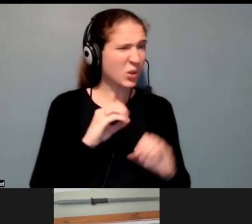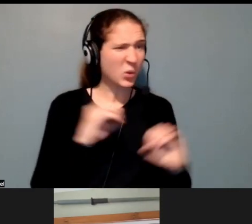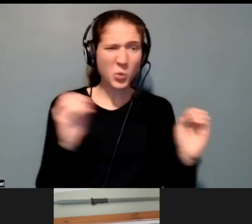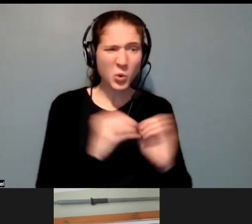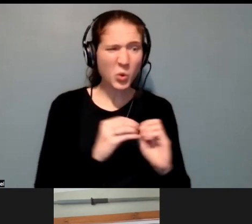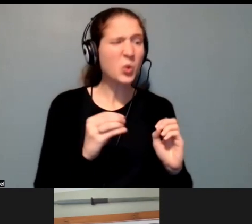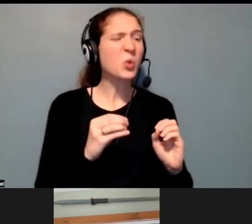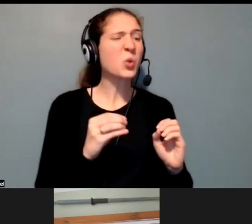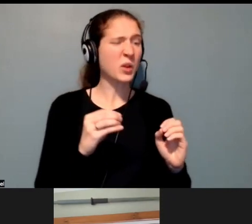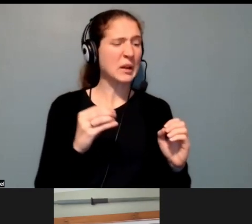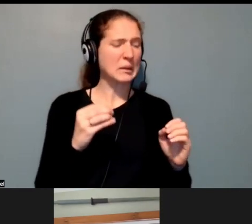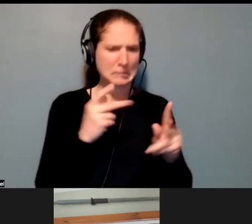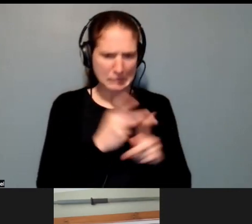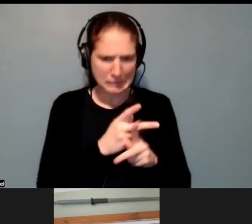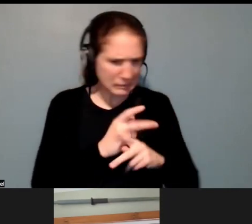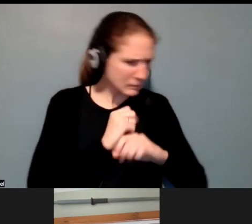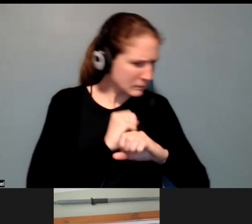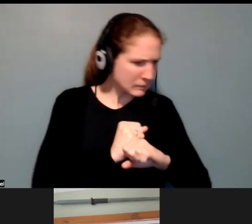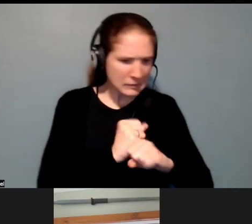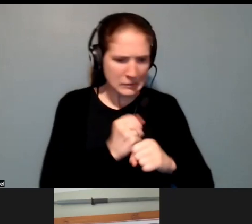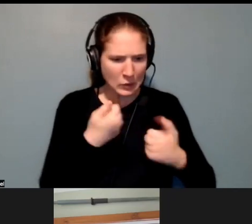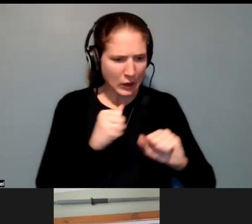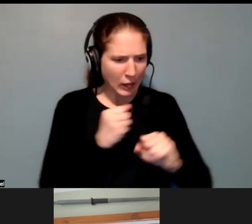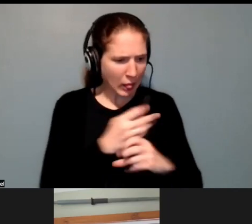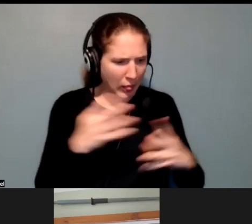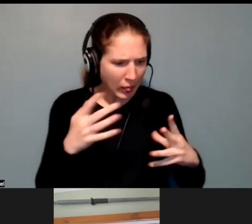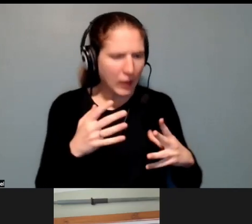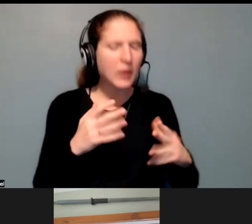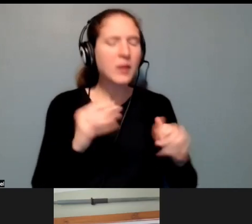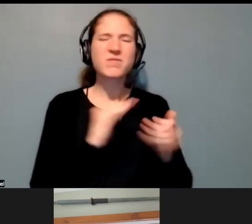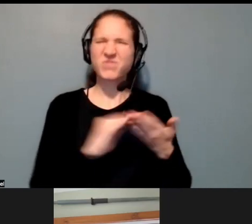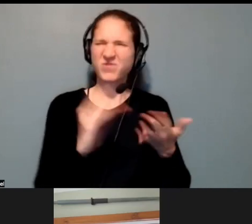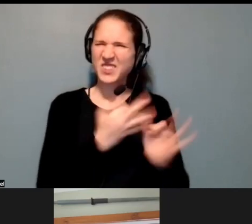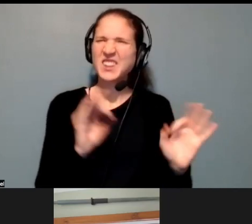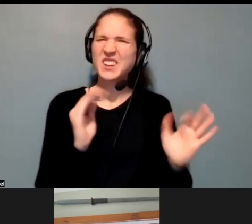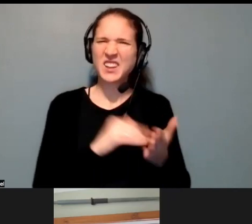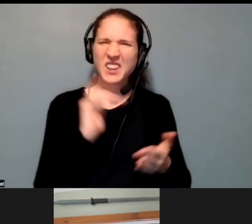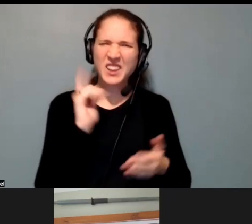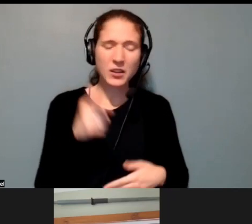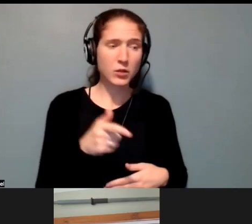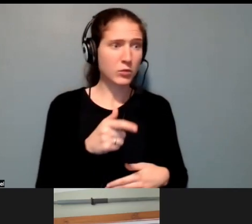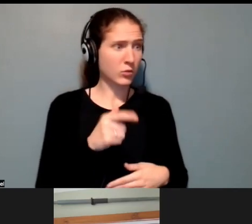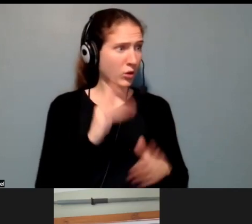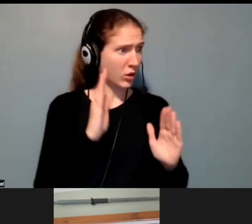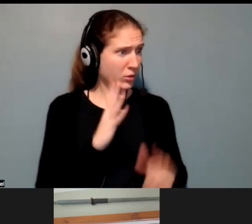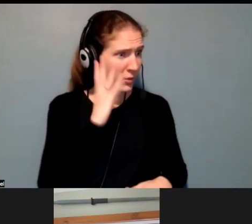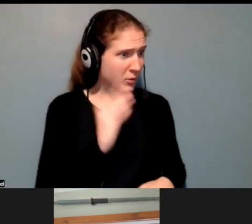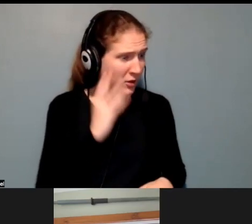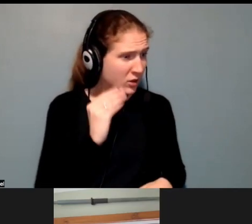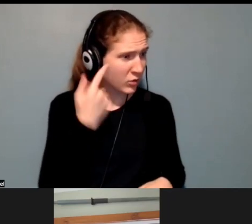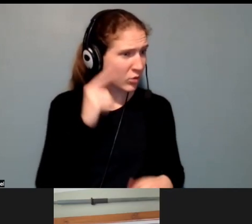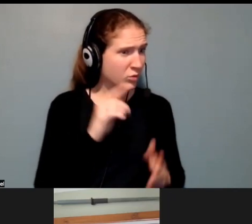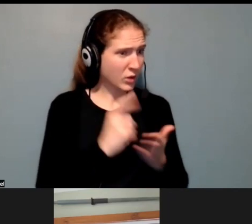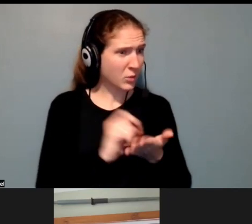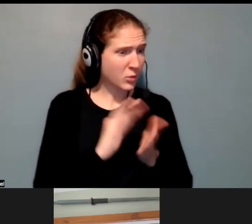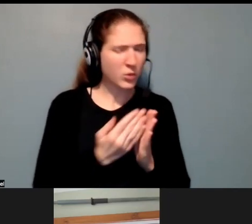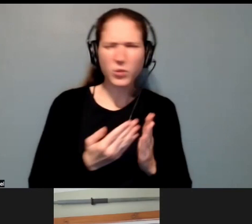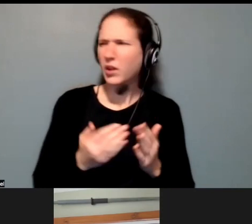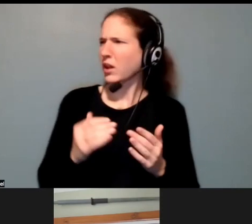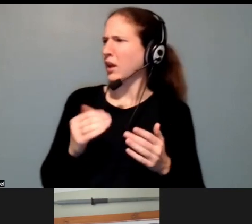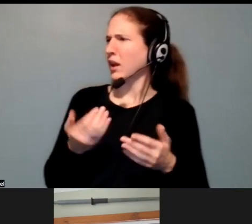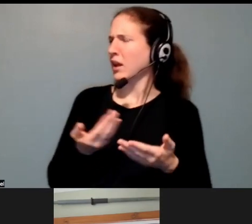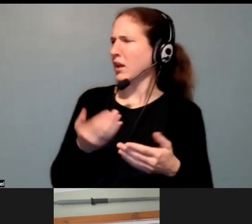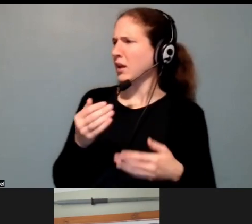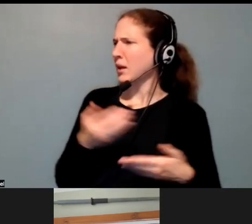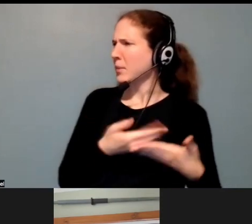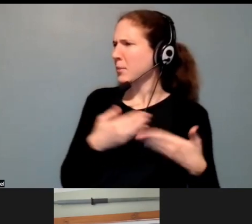lot of amazing experiences with these books. So how do you protect nests besides keeping them